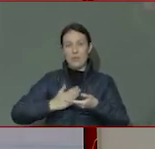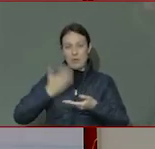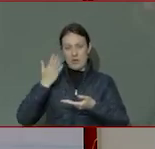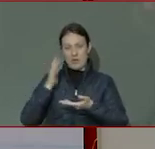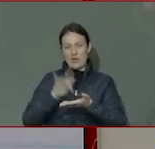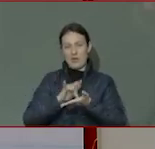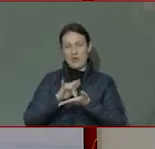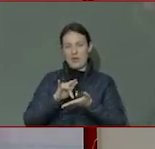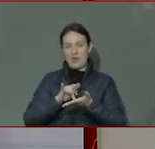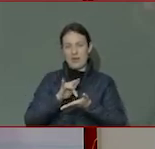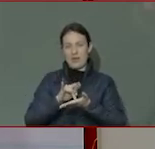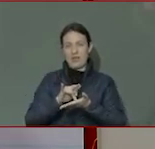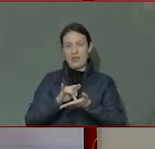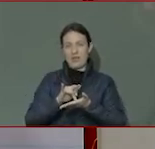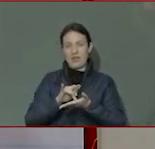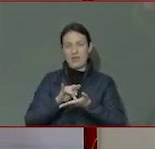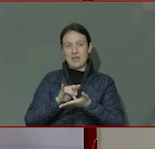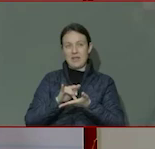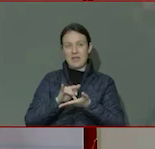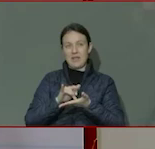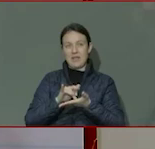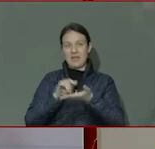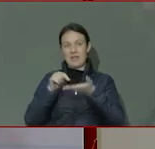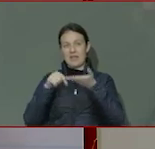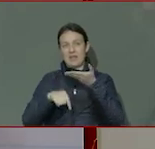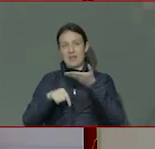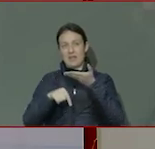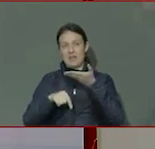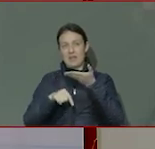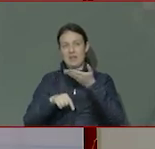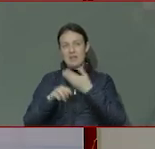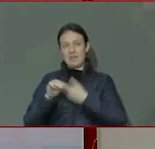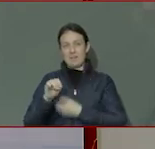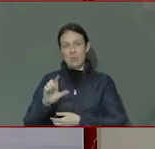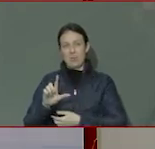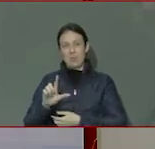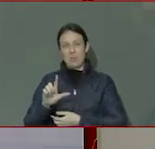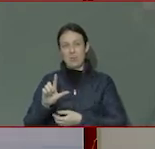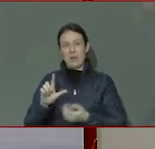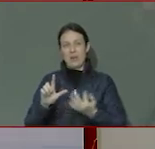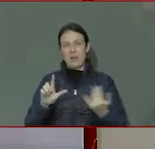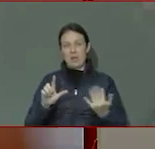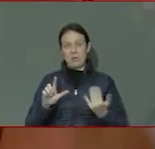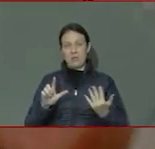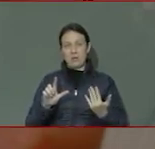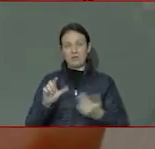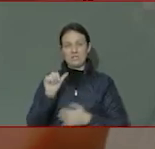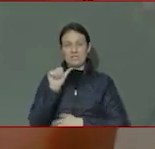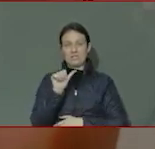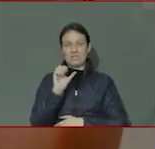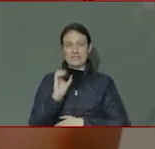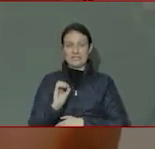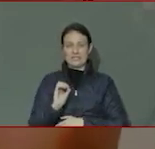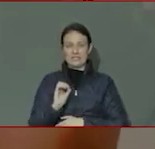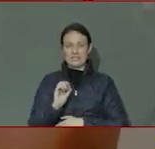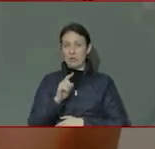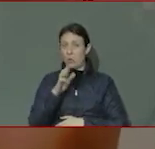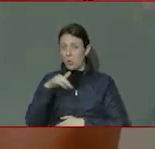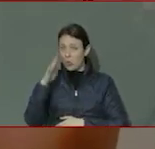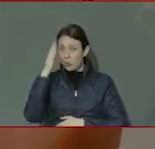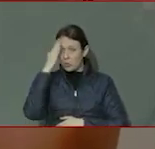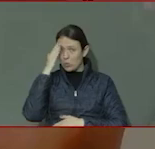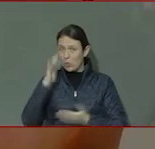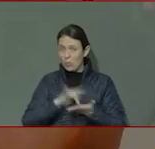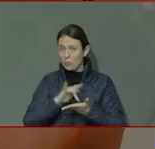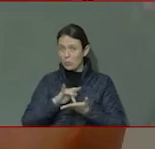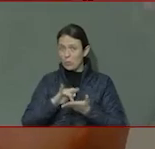calculate, and the molar mass, you can go and calculate it, but it should be 60. Everybody knows how to calculate